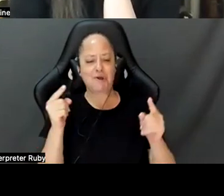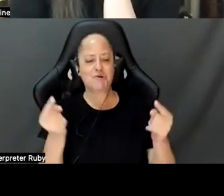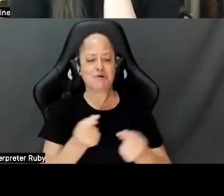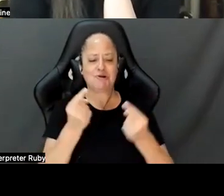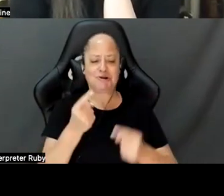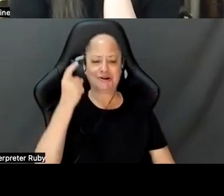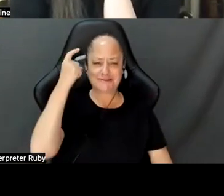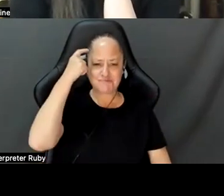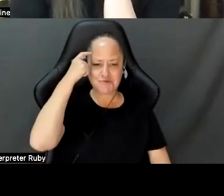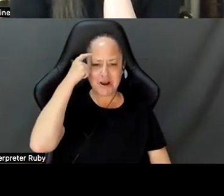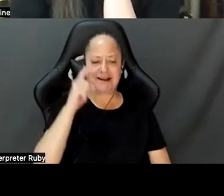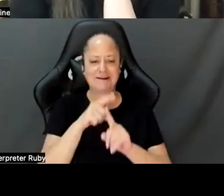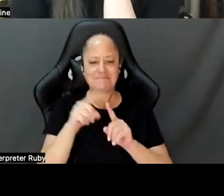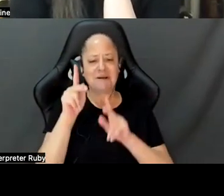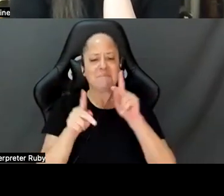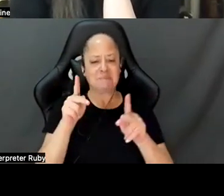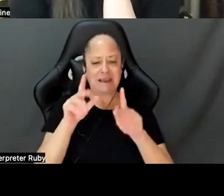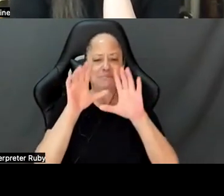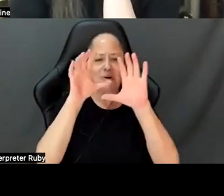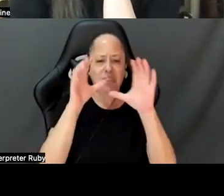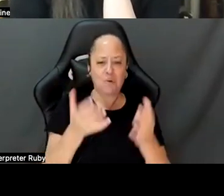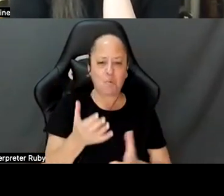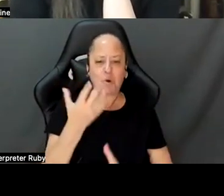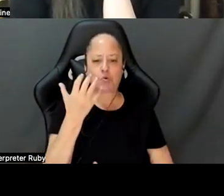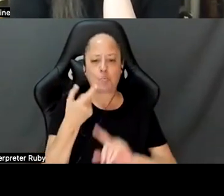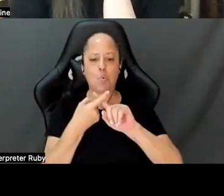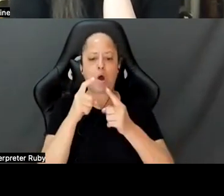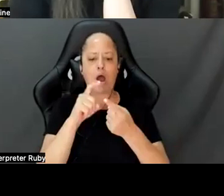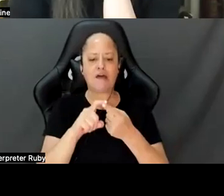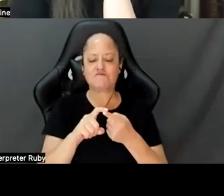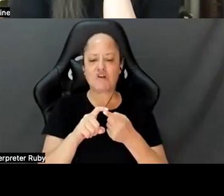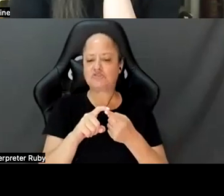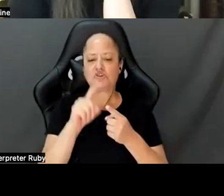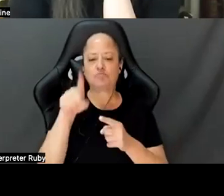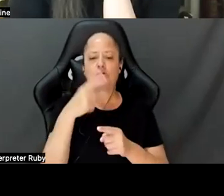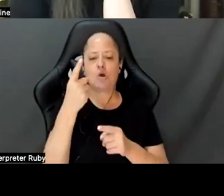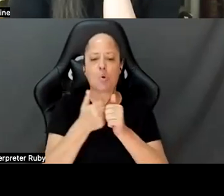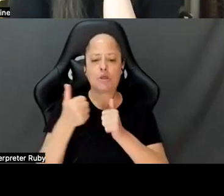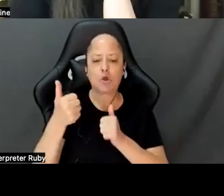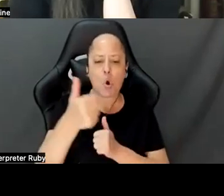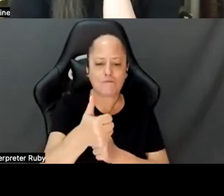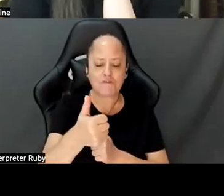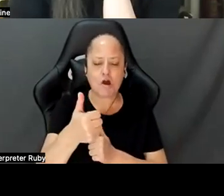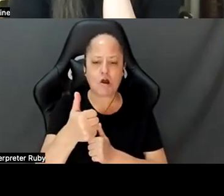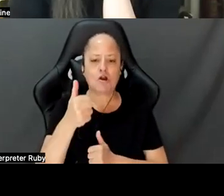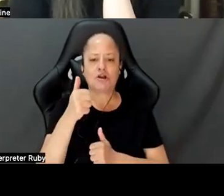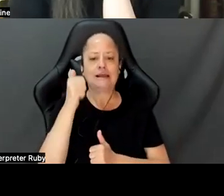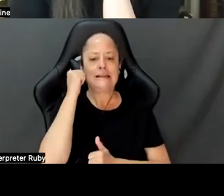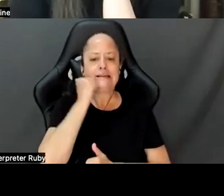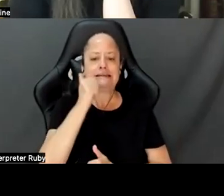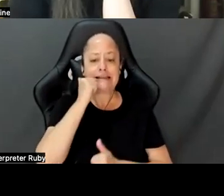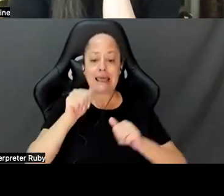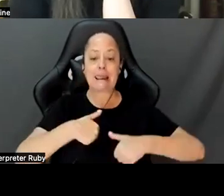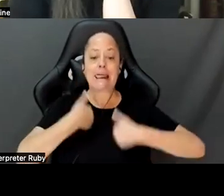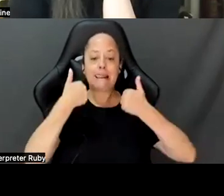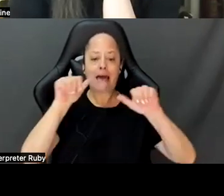like, there are people in this world who just want friendships that only go so far. And so someone whose daily life is challenging,